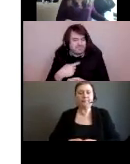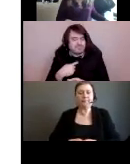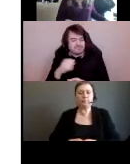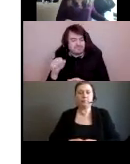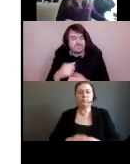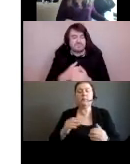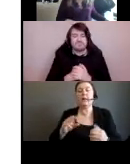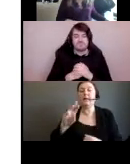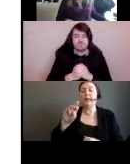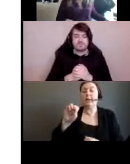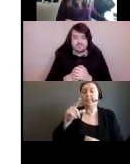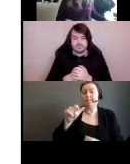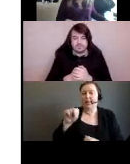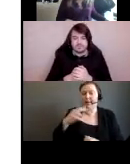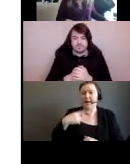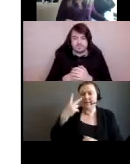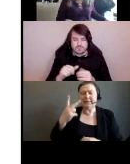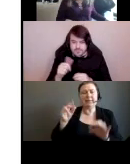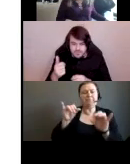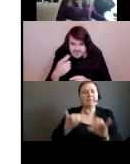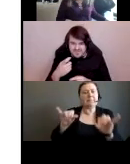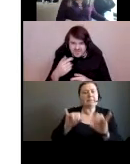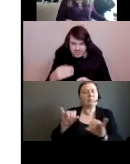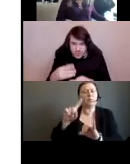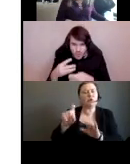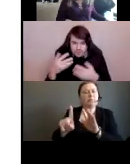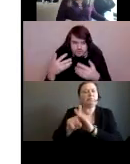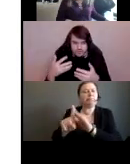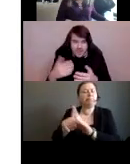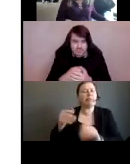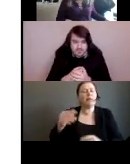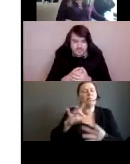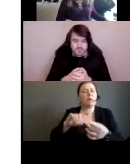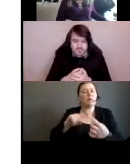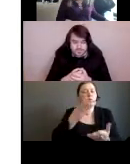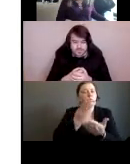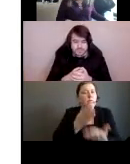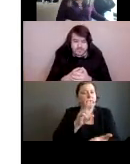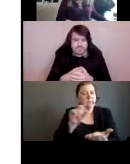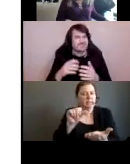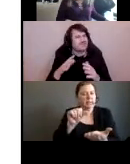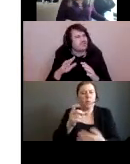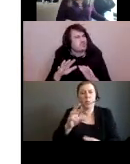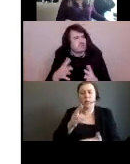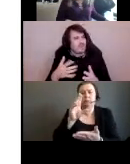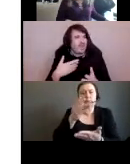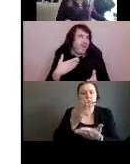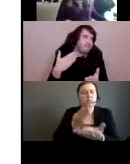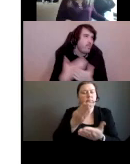Another question I'm seeing a lot of is about proof of disability or proof of a chronic